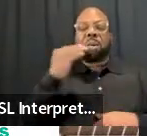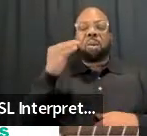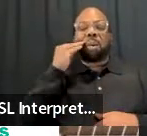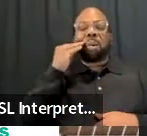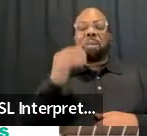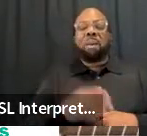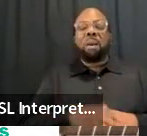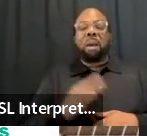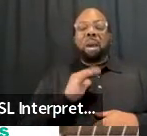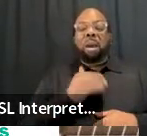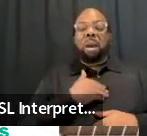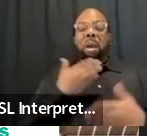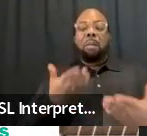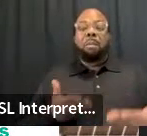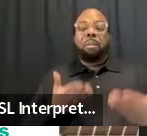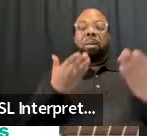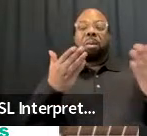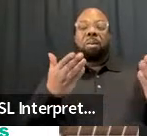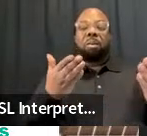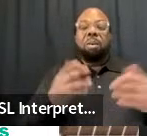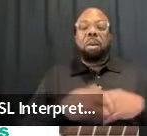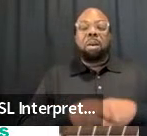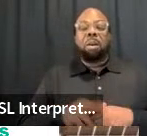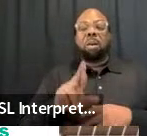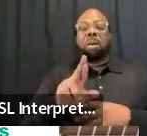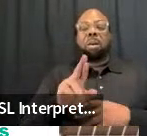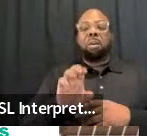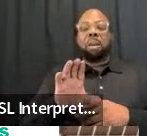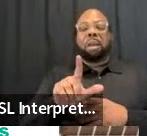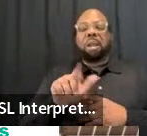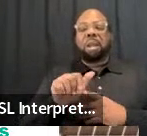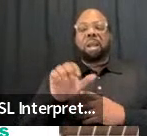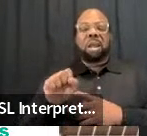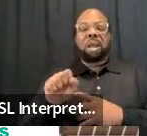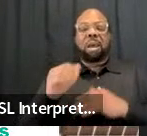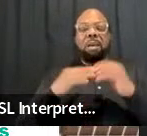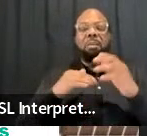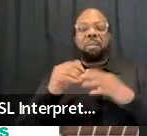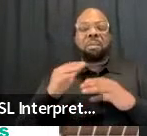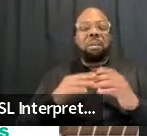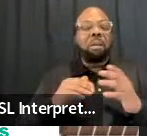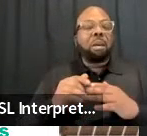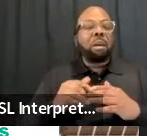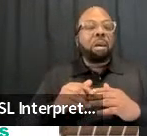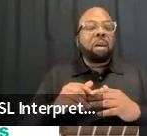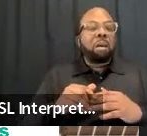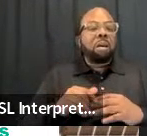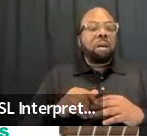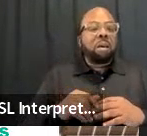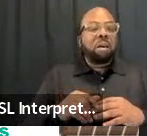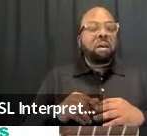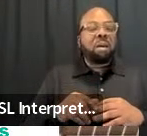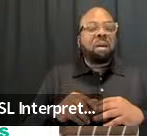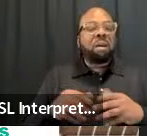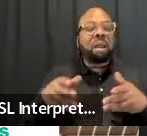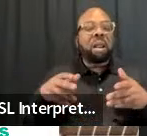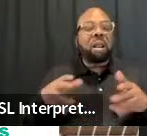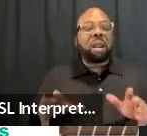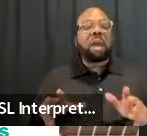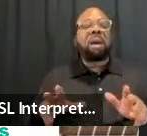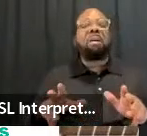proposal, therefore, would be to reclassify these facilities as Use Group 6 uses that are permitted in all commercial